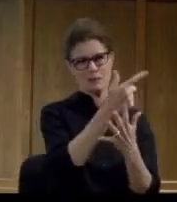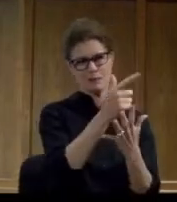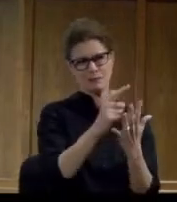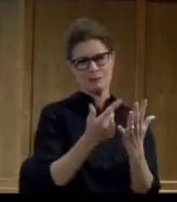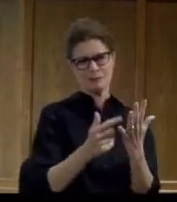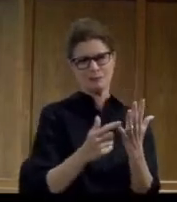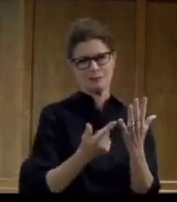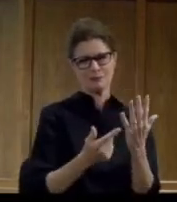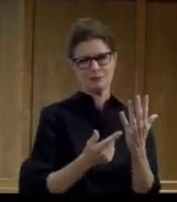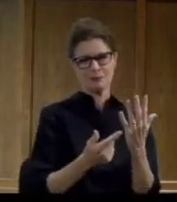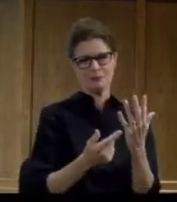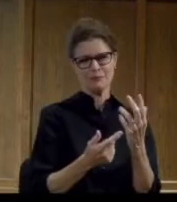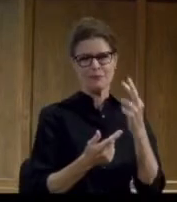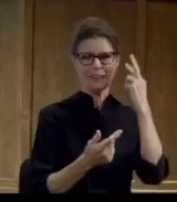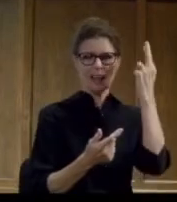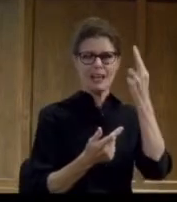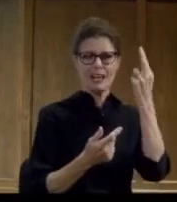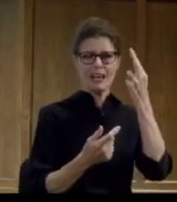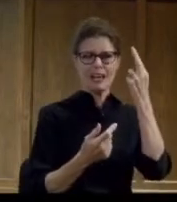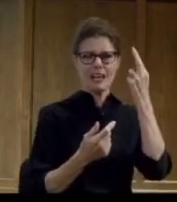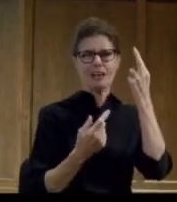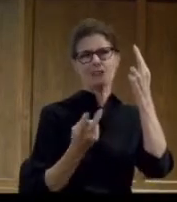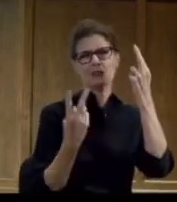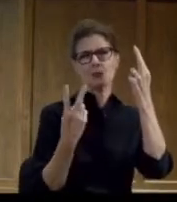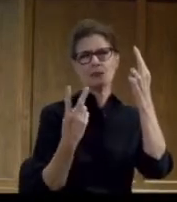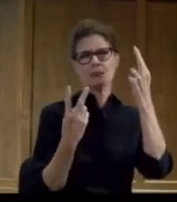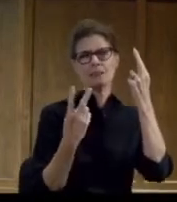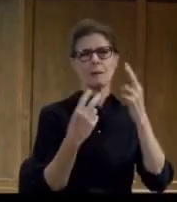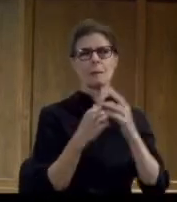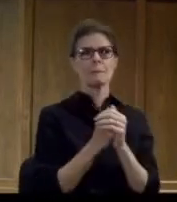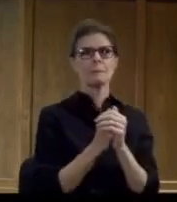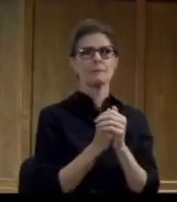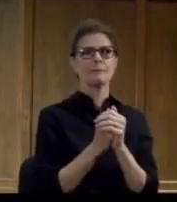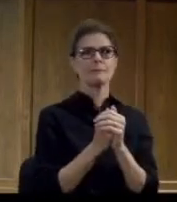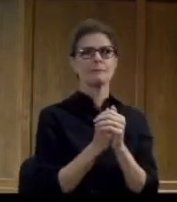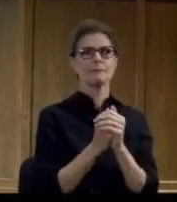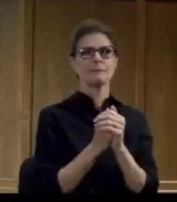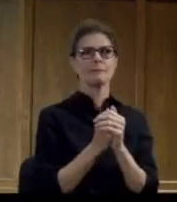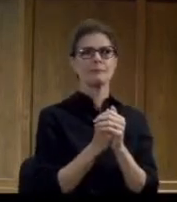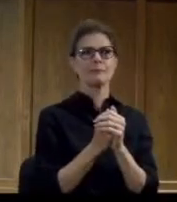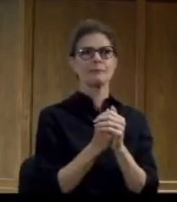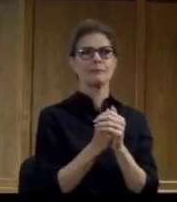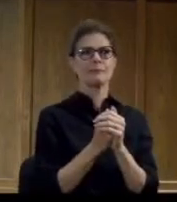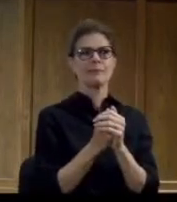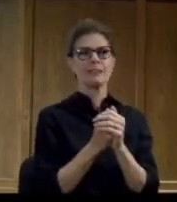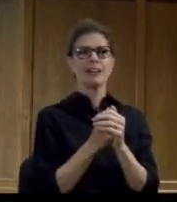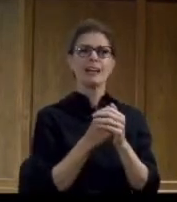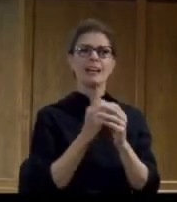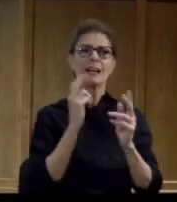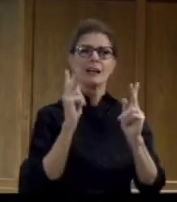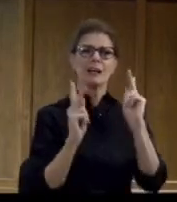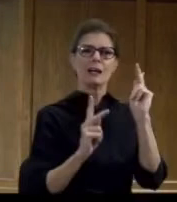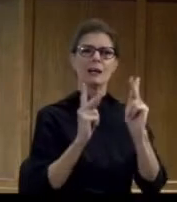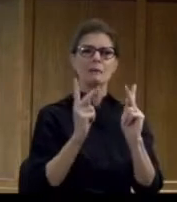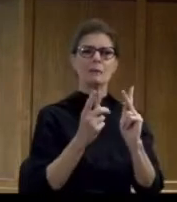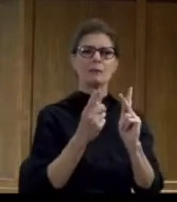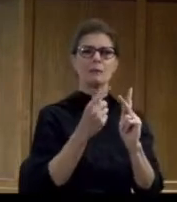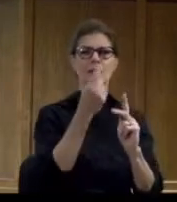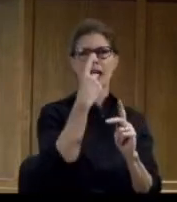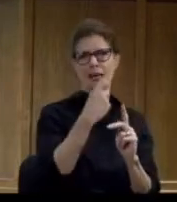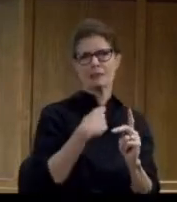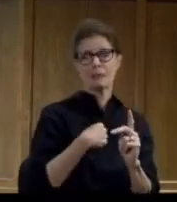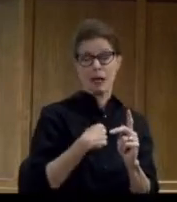two reasons. One, over the years in ministry, a lot of people ask this question. I ask this question sometimes. What am I really supposed